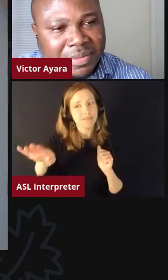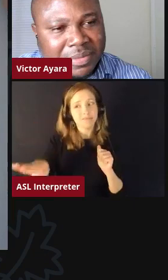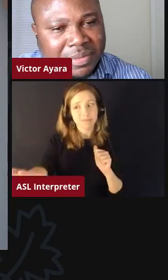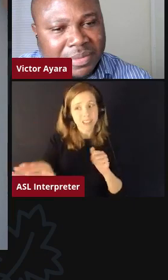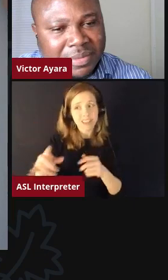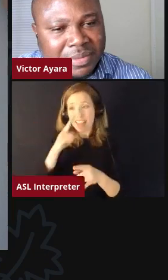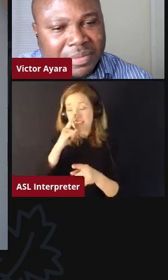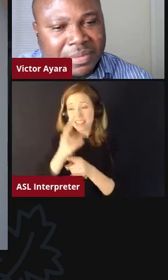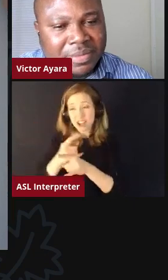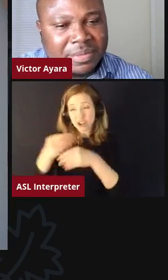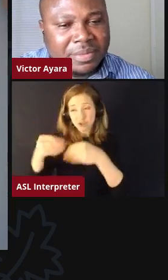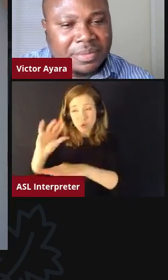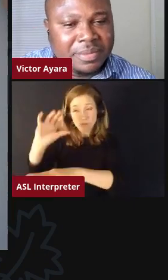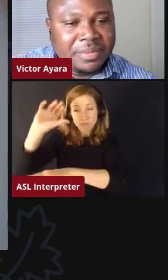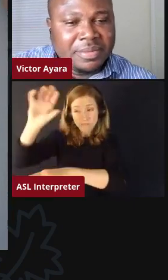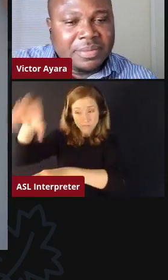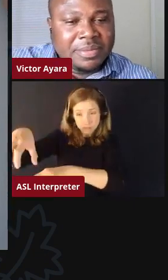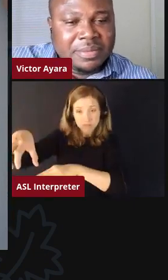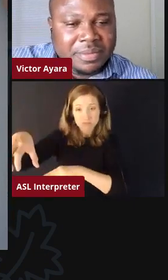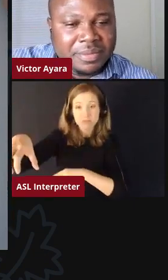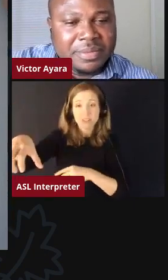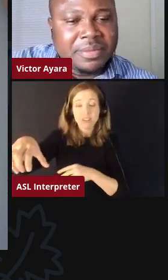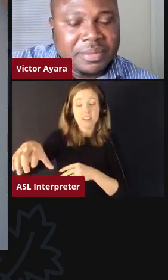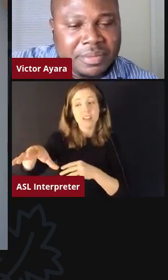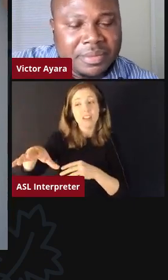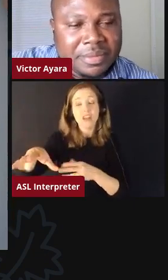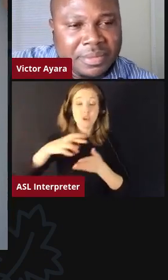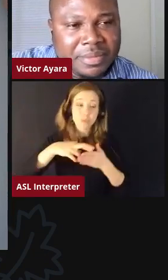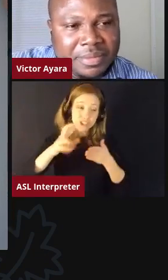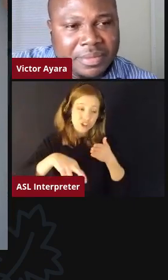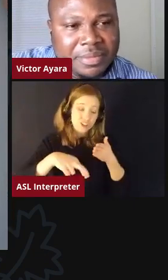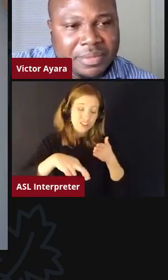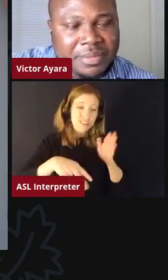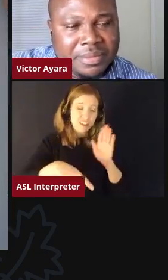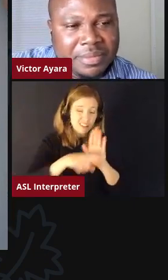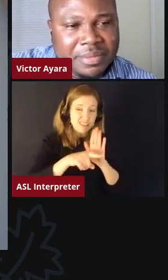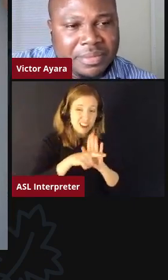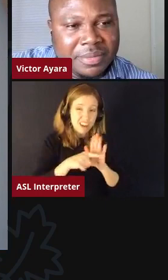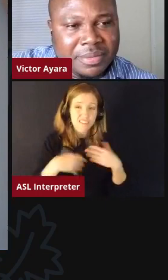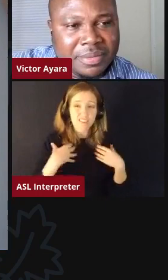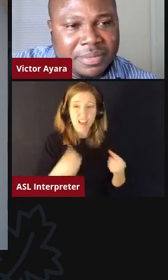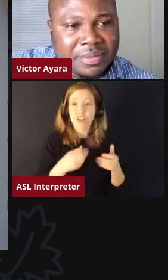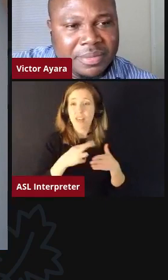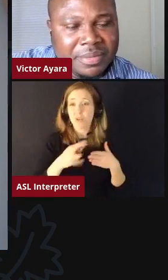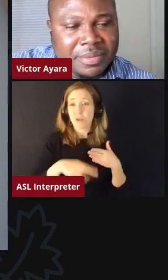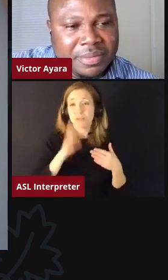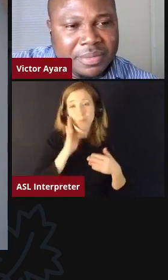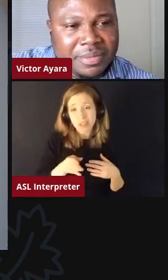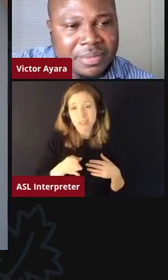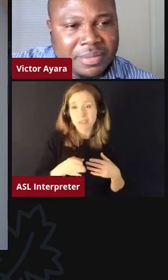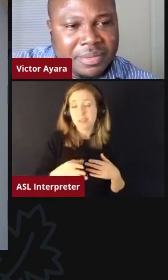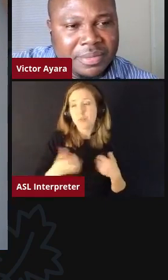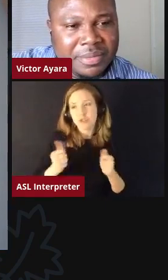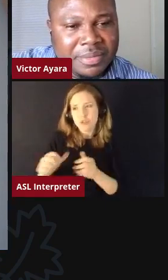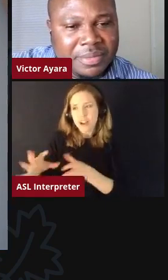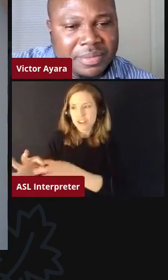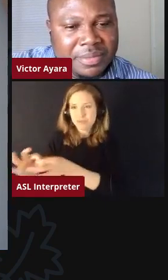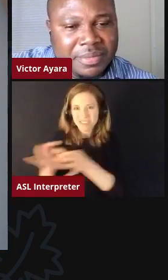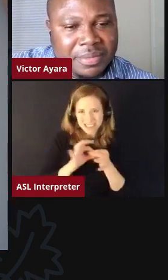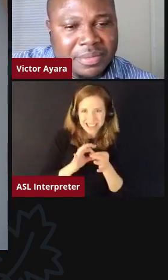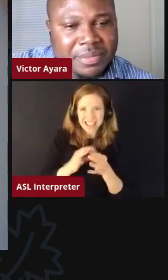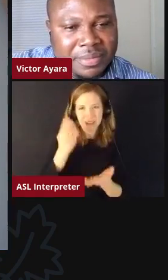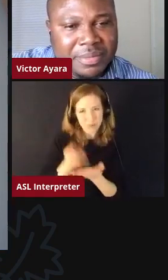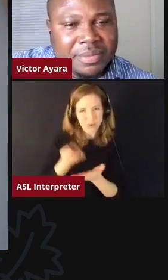these negative health outcomes. And so when you get into rare diseases, diseases with small populations, it's a